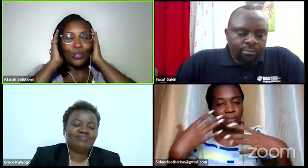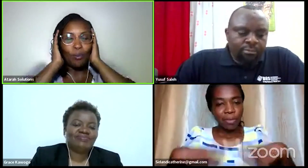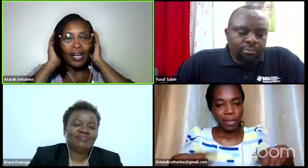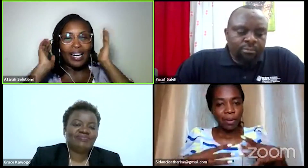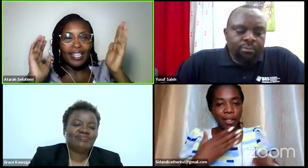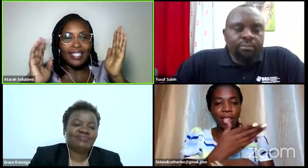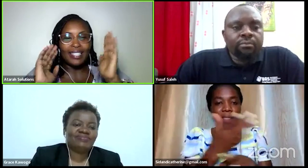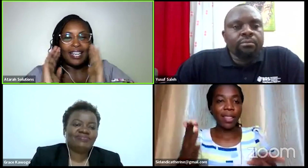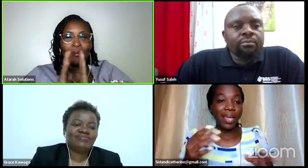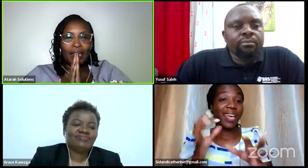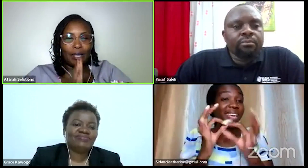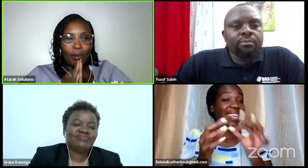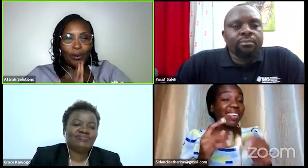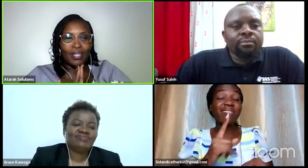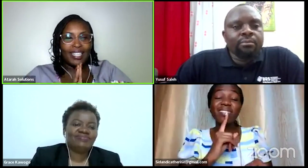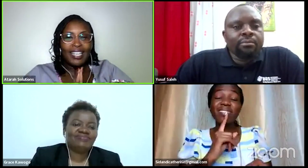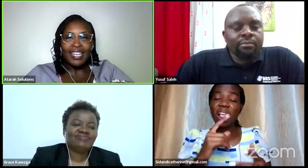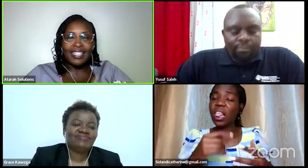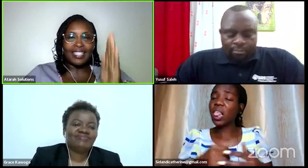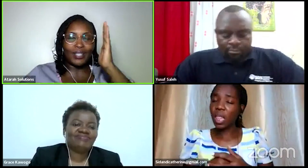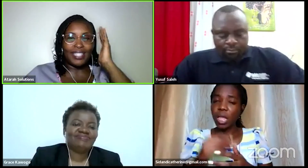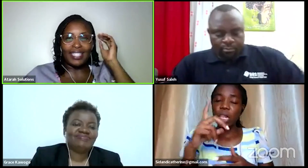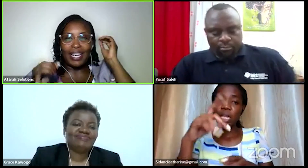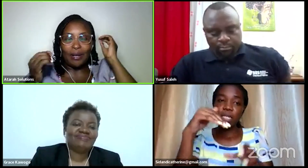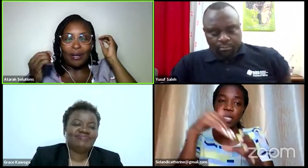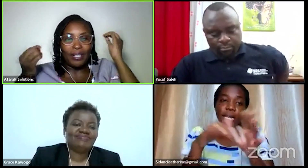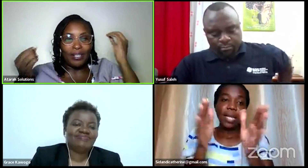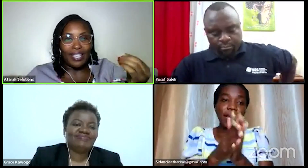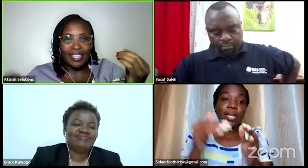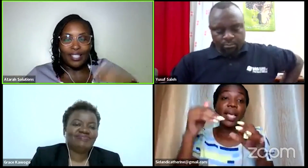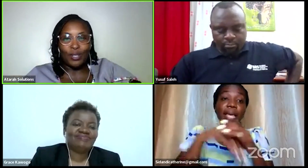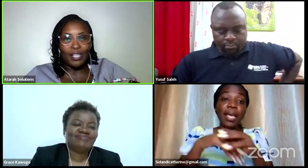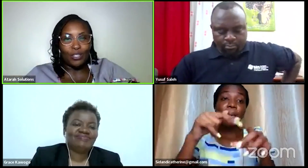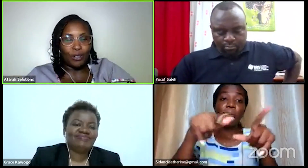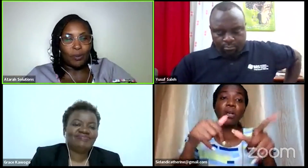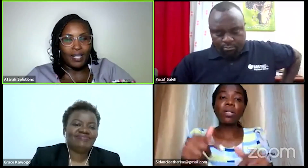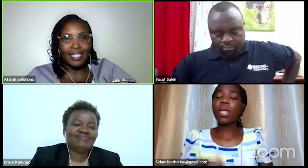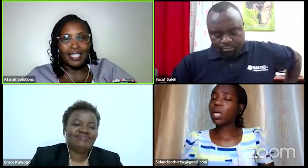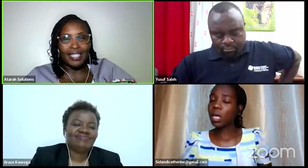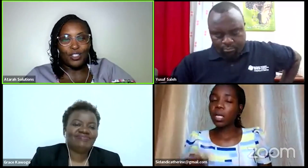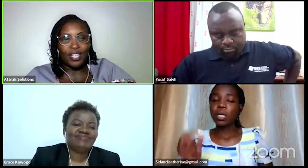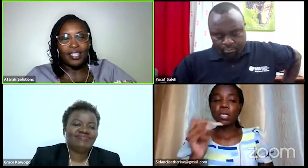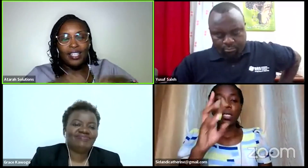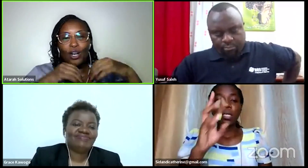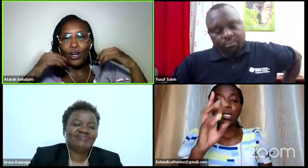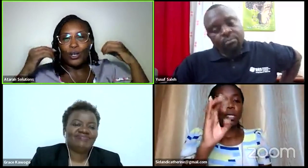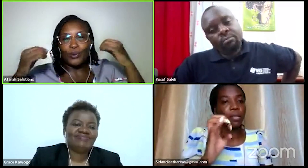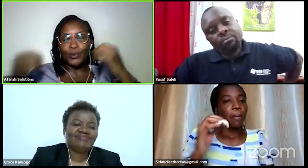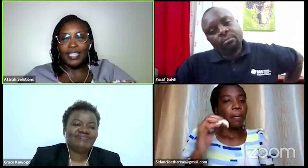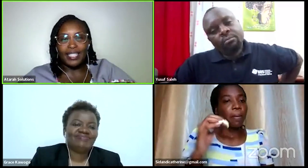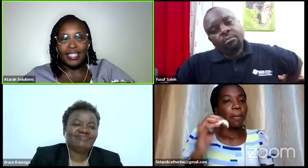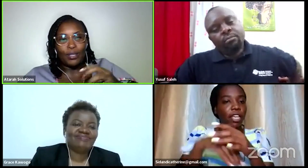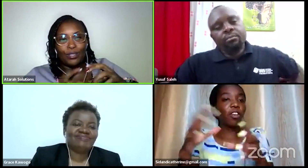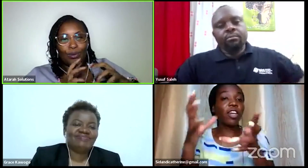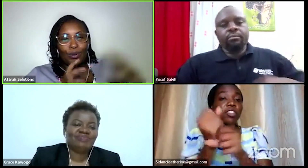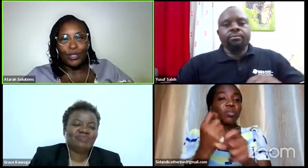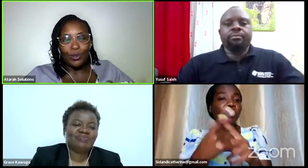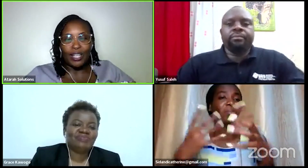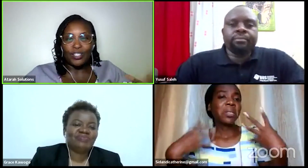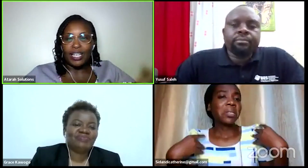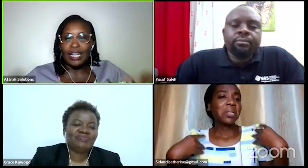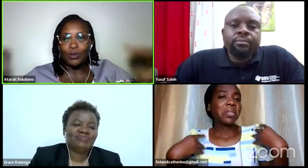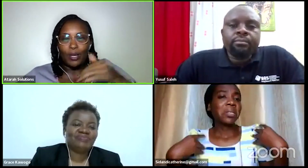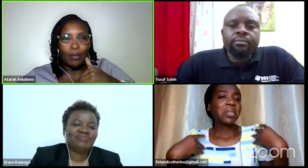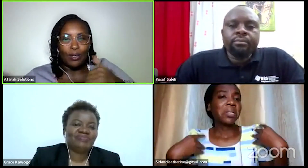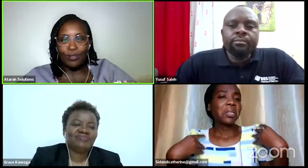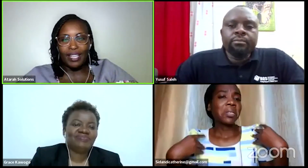if I show you my LinkedIn and my inbox, it's Grace, I am in an organization, I don't practice HR, or Grace, I want to go